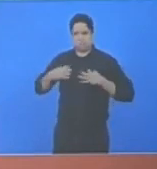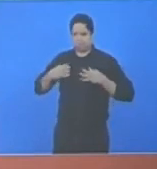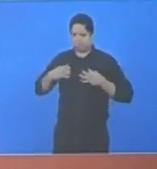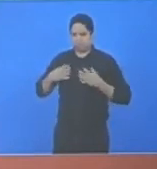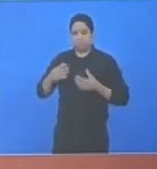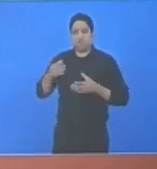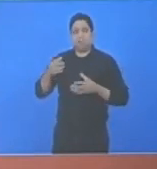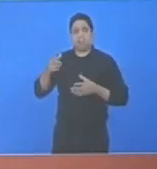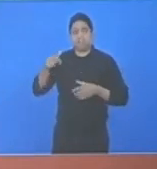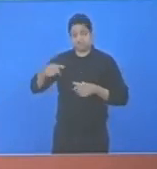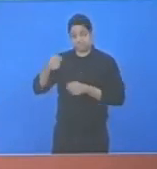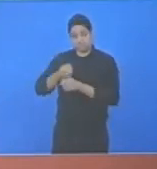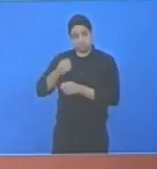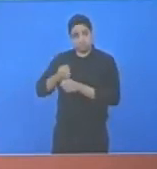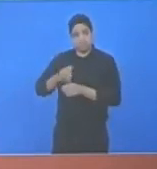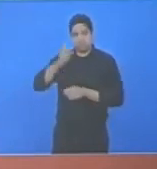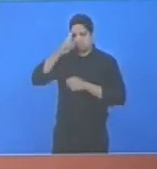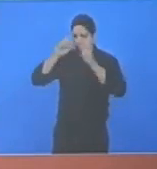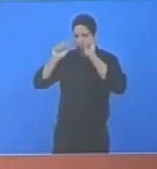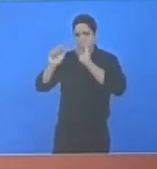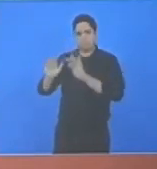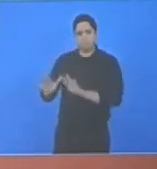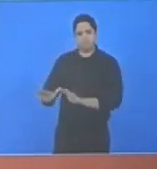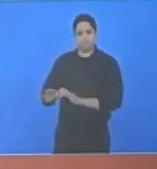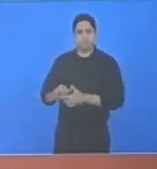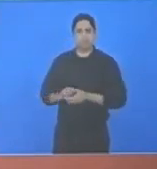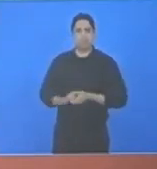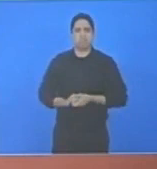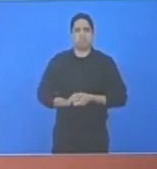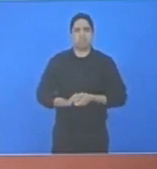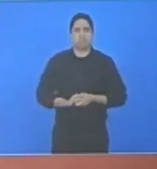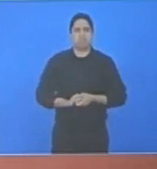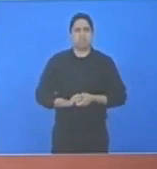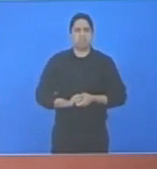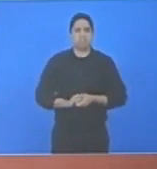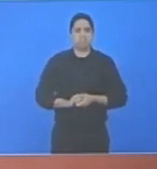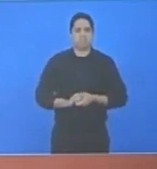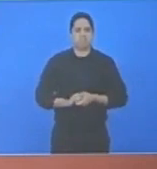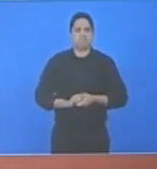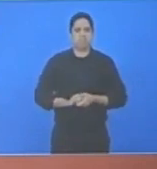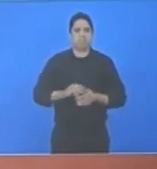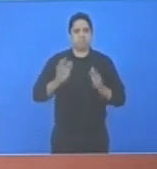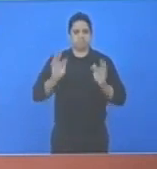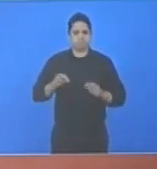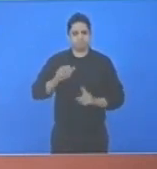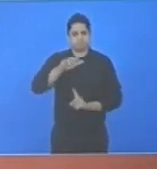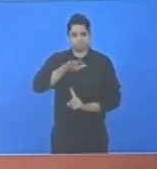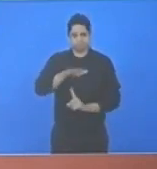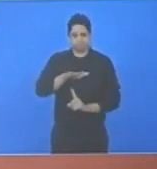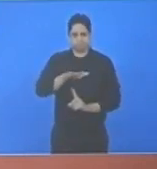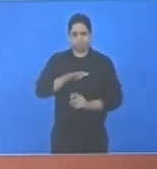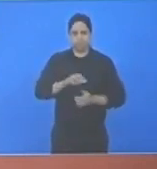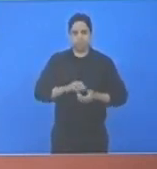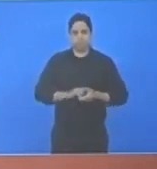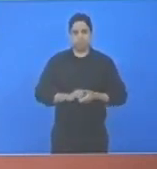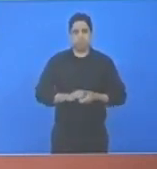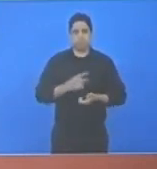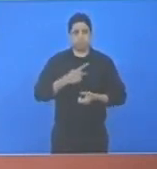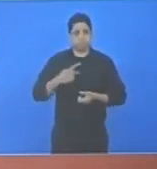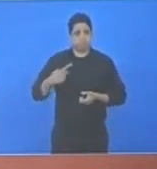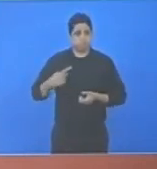to minister, we have a word of care. We send our